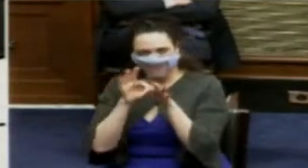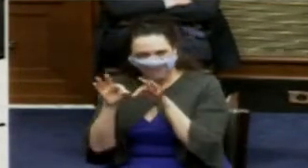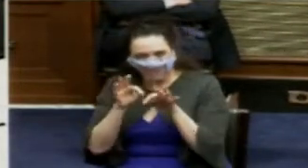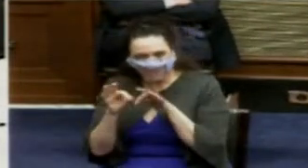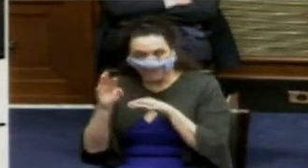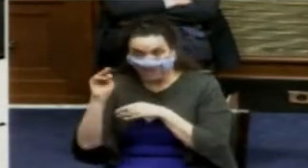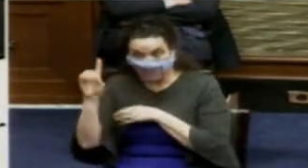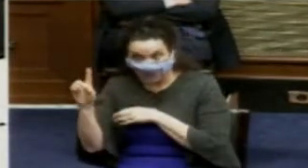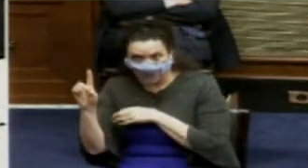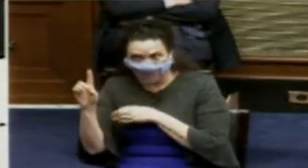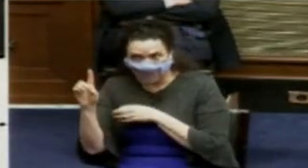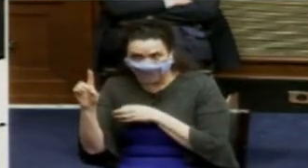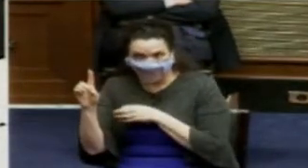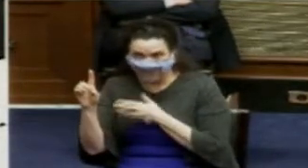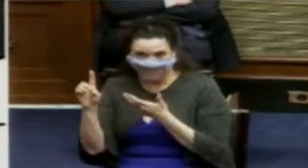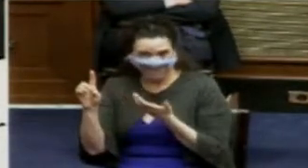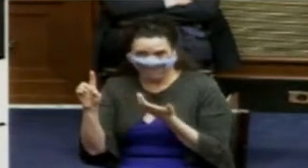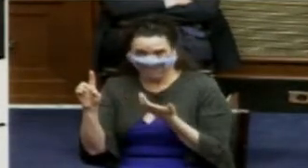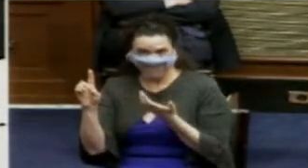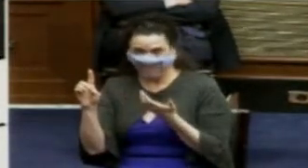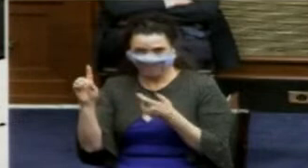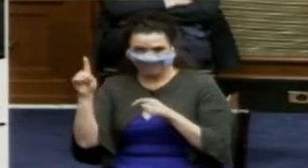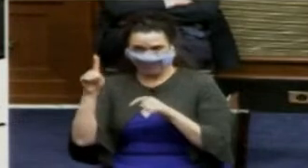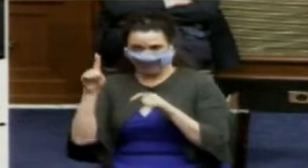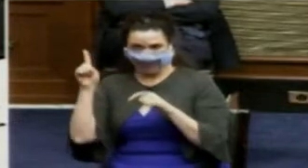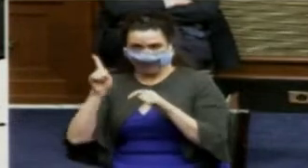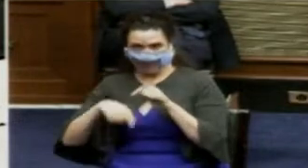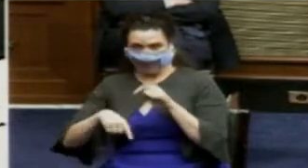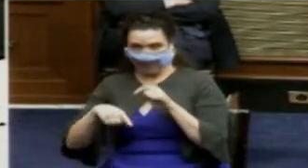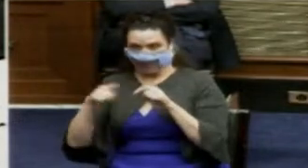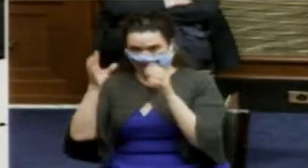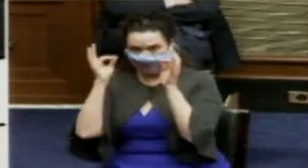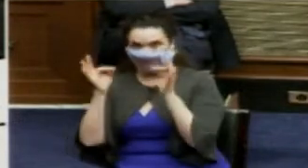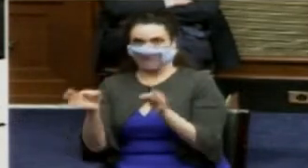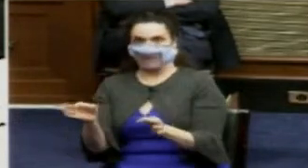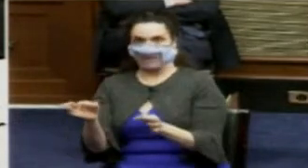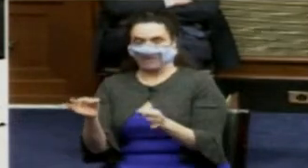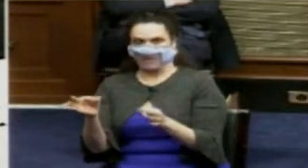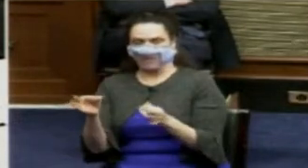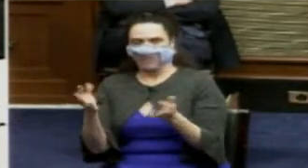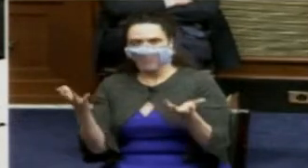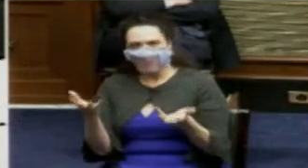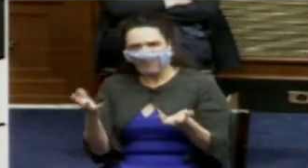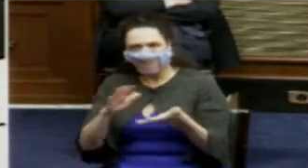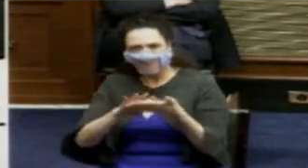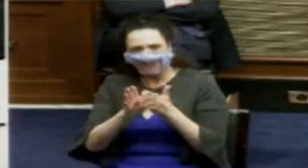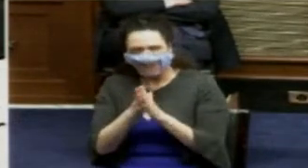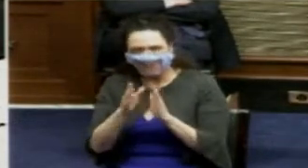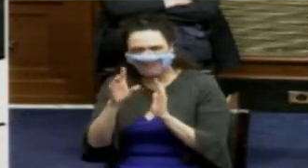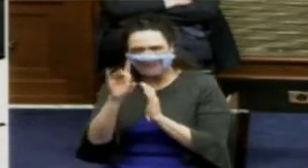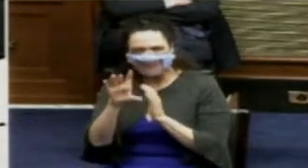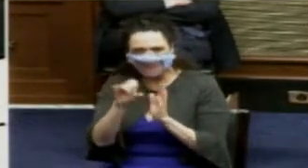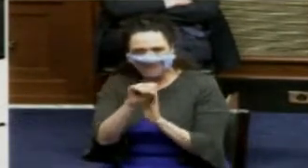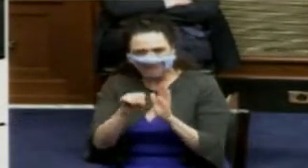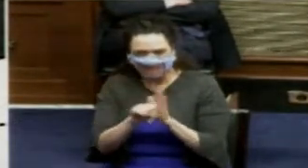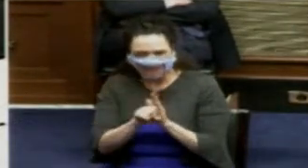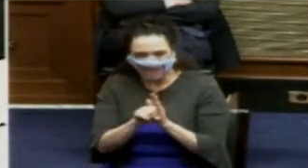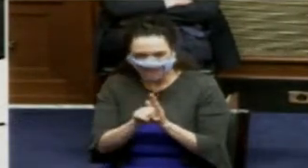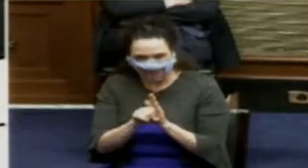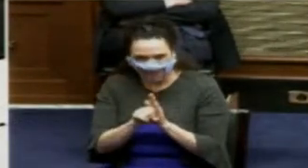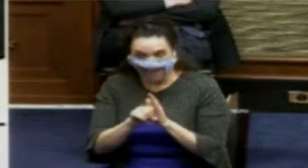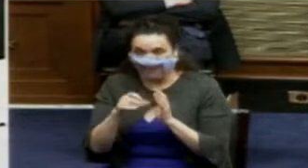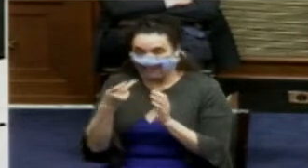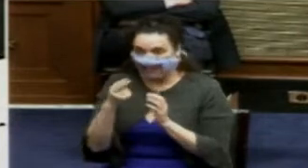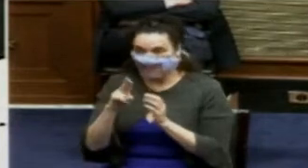or Maryland's no longer interest in what makes up the District of Columbia. And H.R. 51